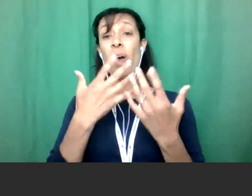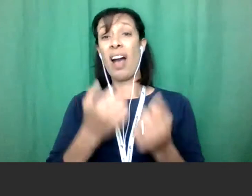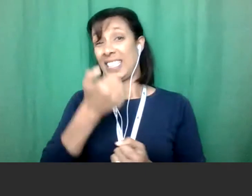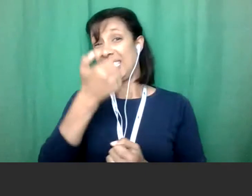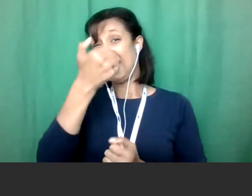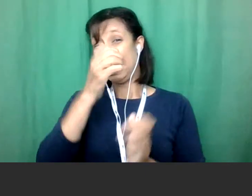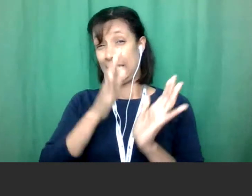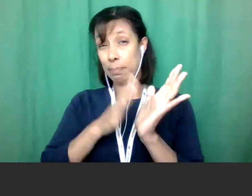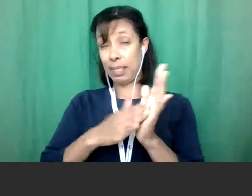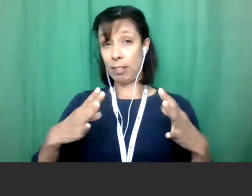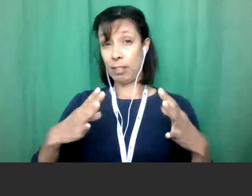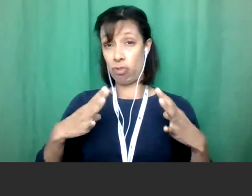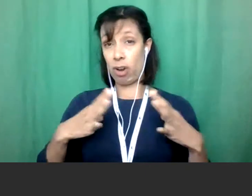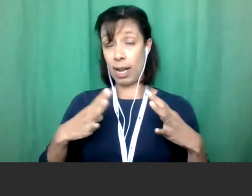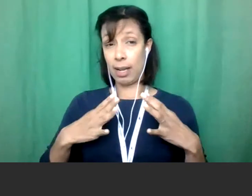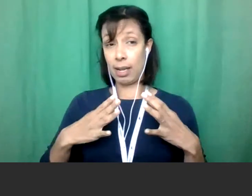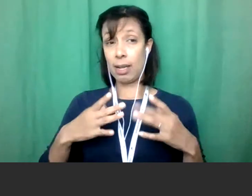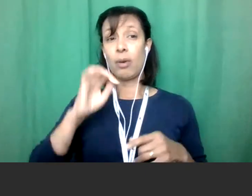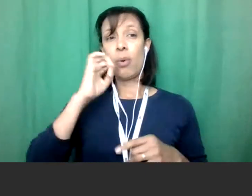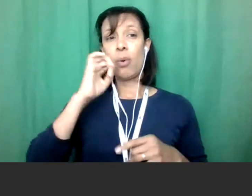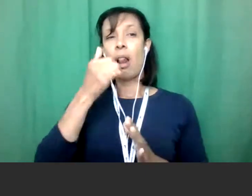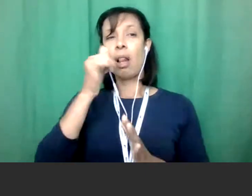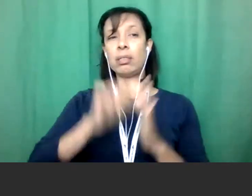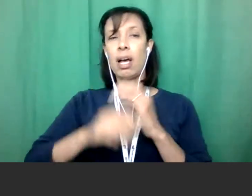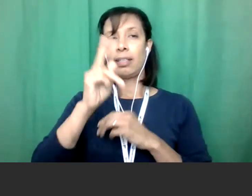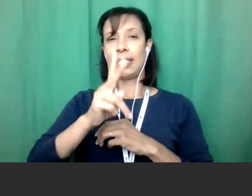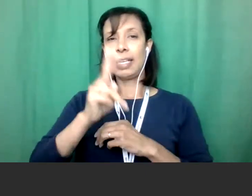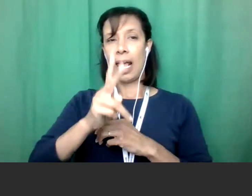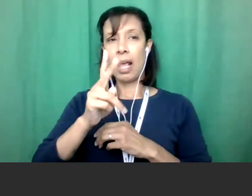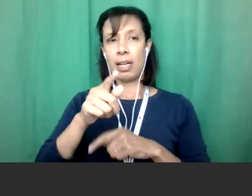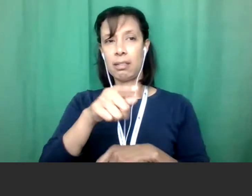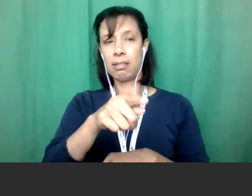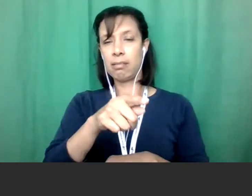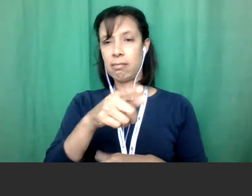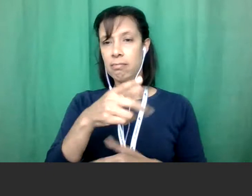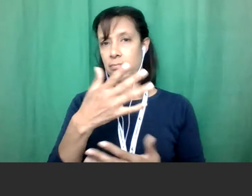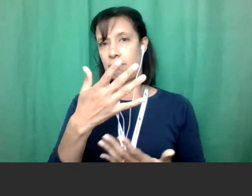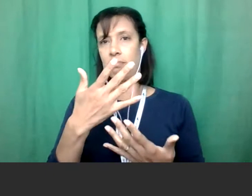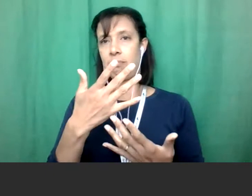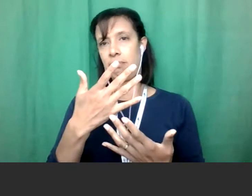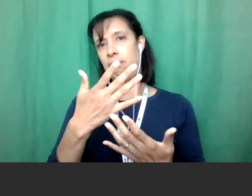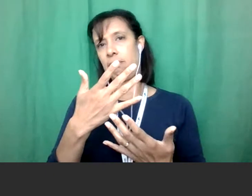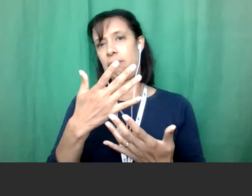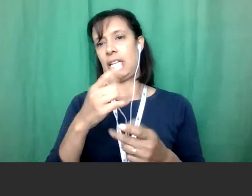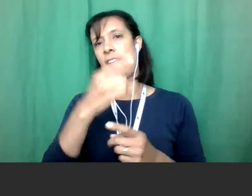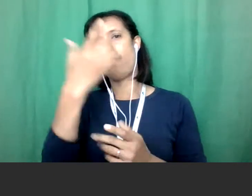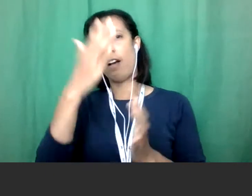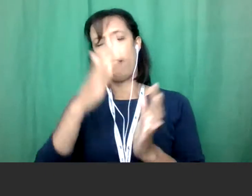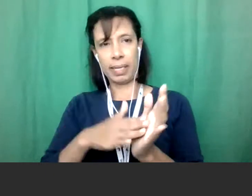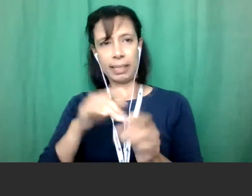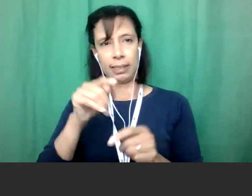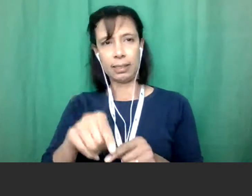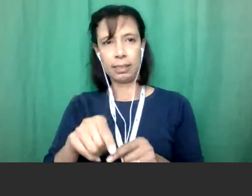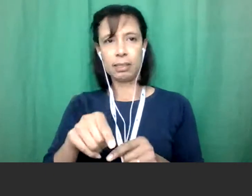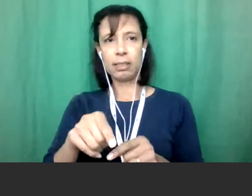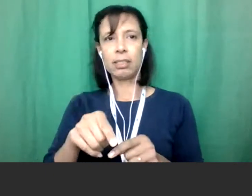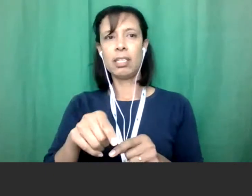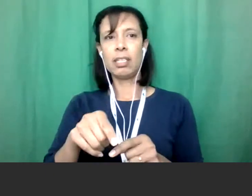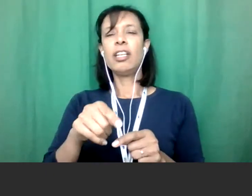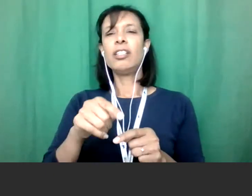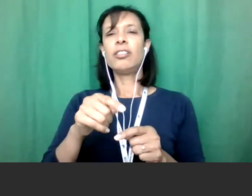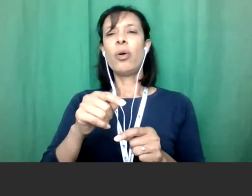at 11 o'clock. I think I'll aim to do the next section in about 15 minutes, and that will leave us time at the end for anyone that wants to ask